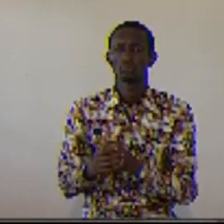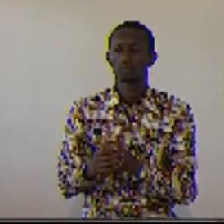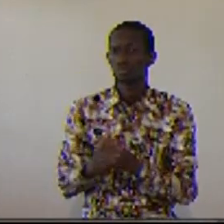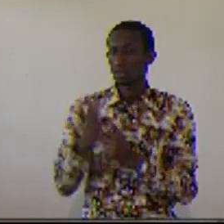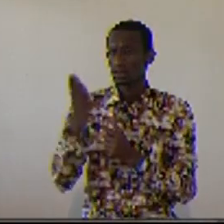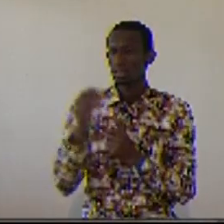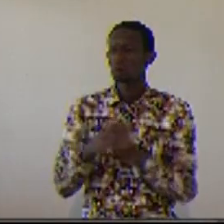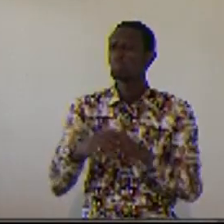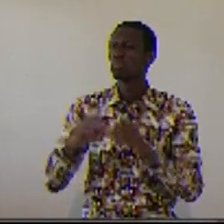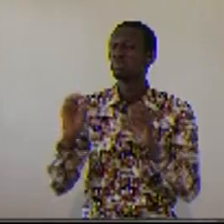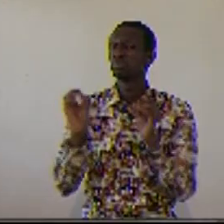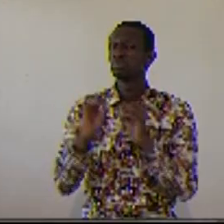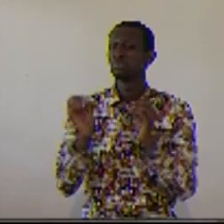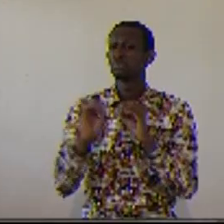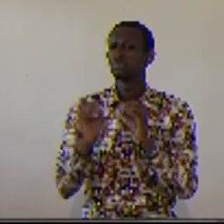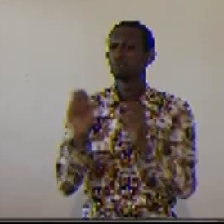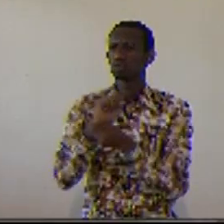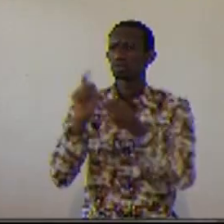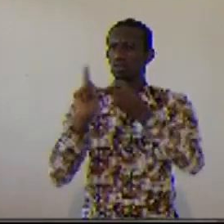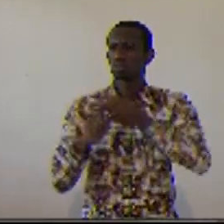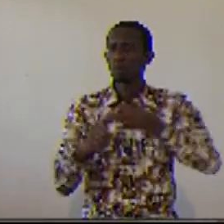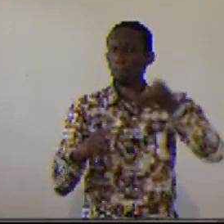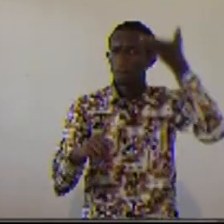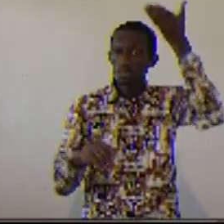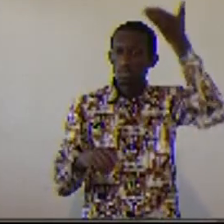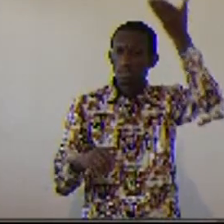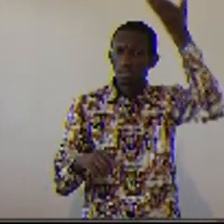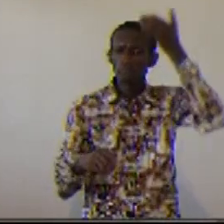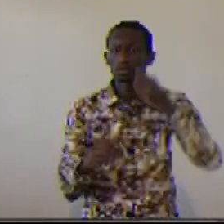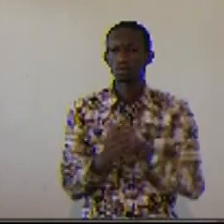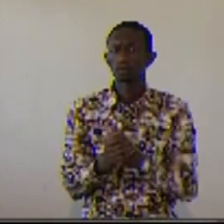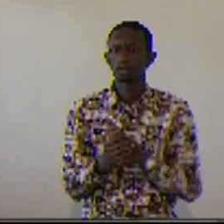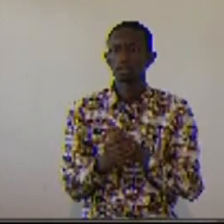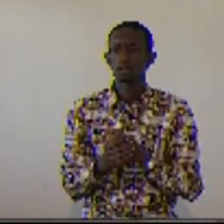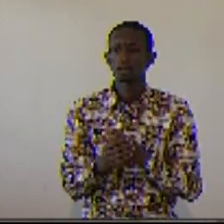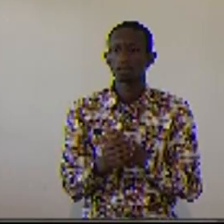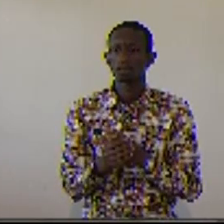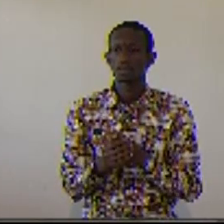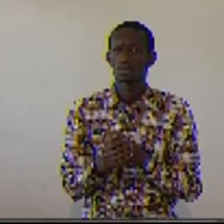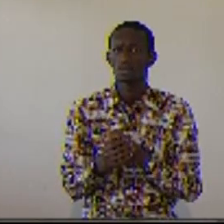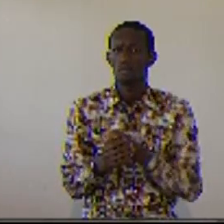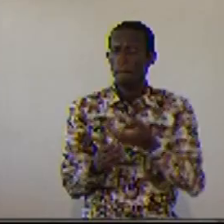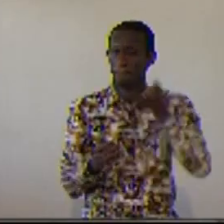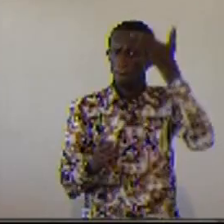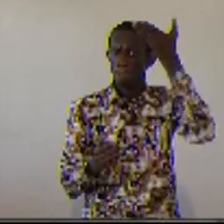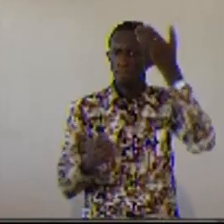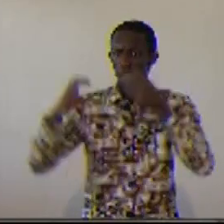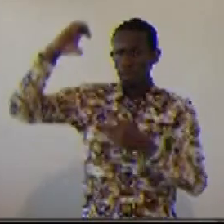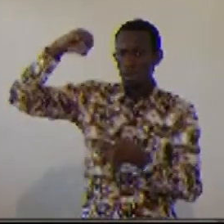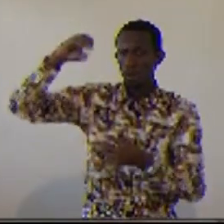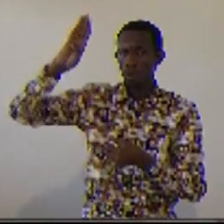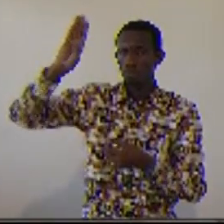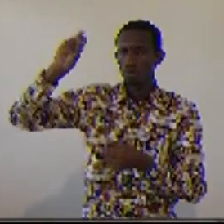this positive charge is delocalized. Even the bond here, it becomes